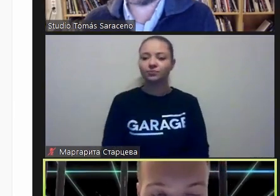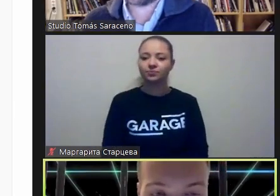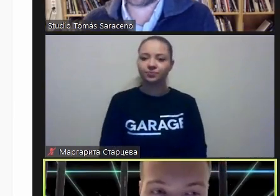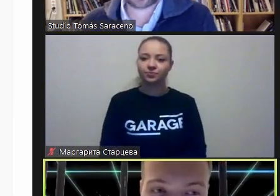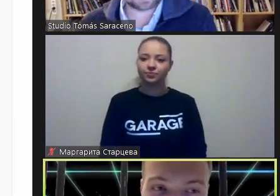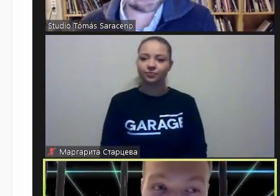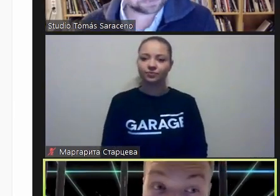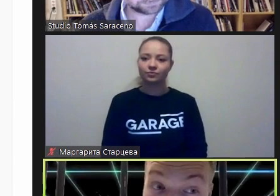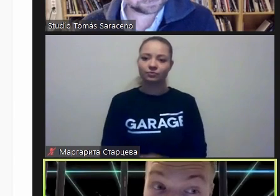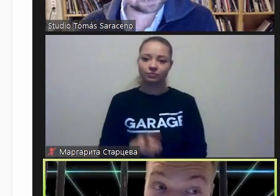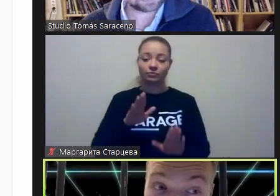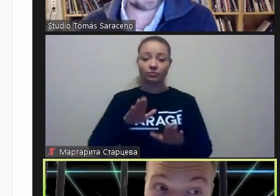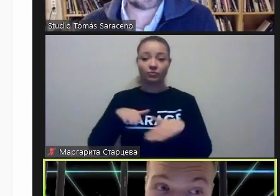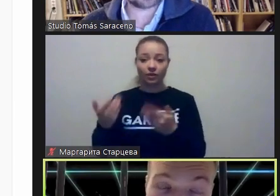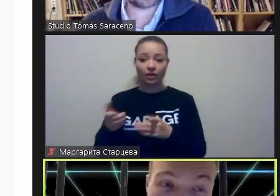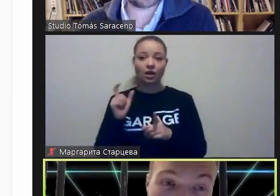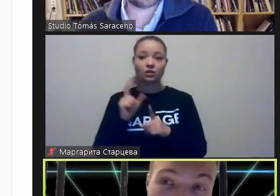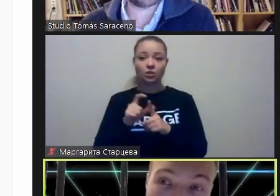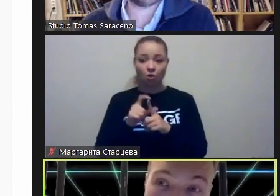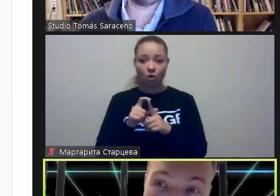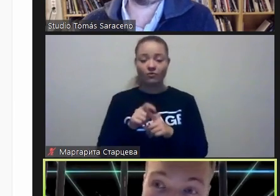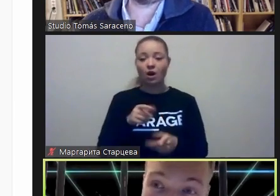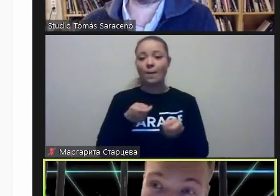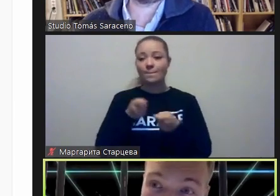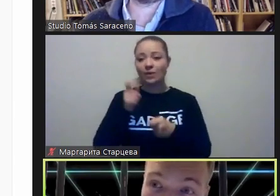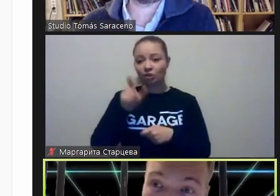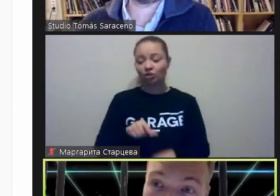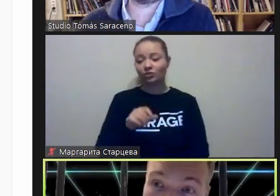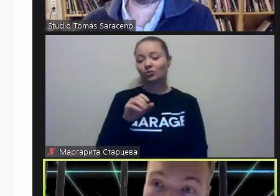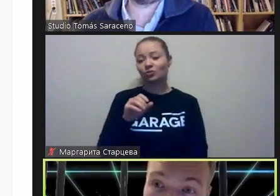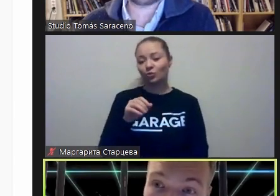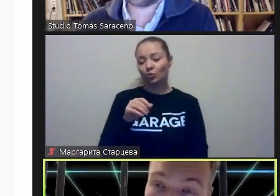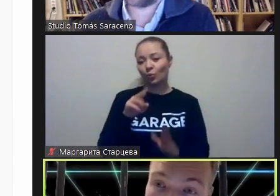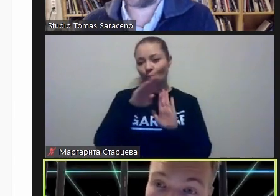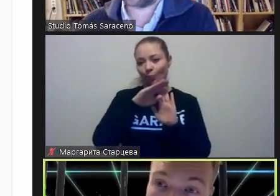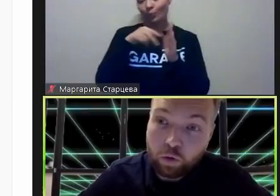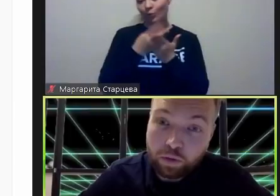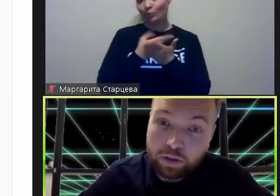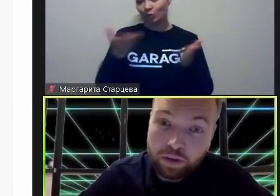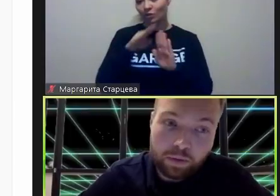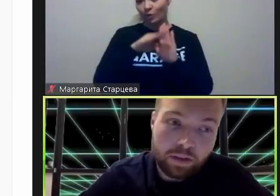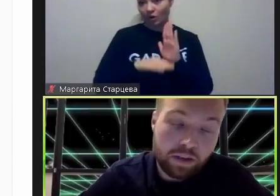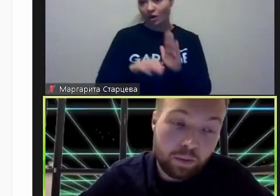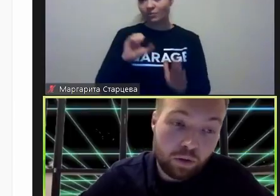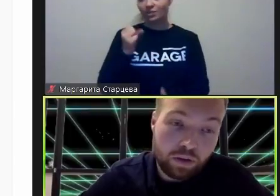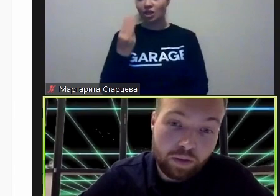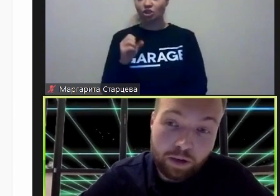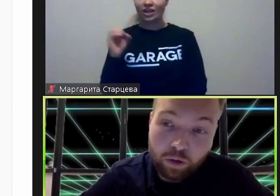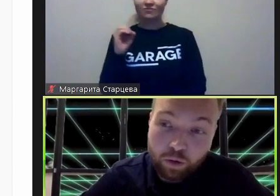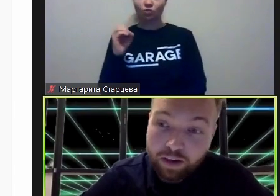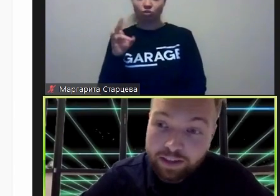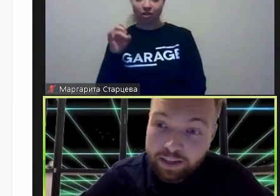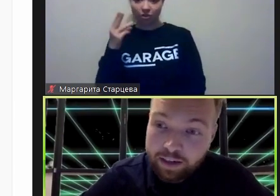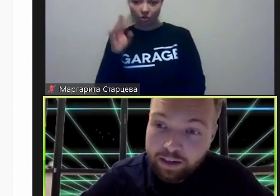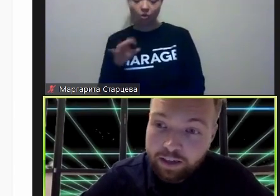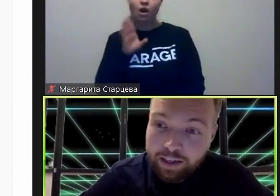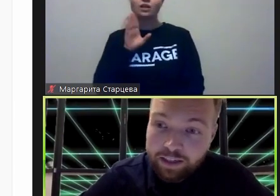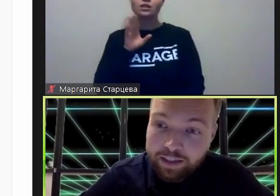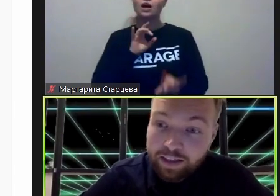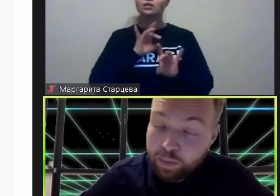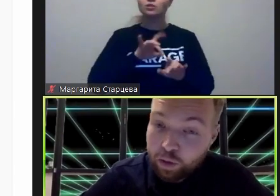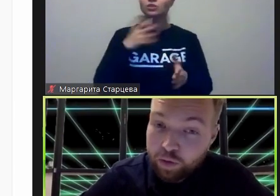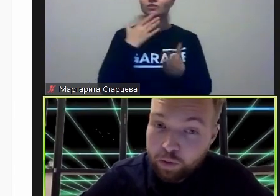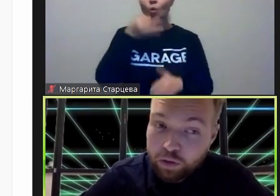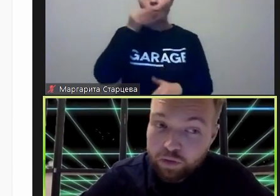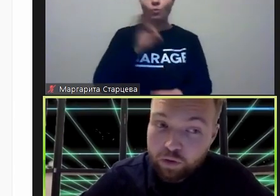so much. And now I'd like to give the floor over to Alexandra, the manager of the public program, and she will share some experience of working in